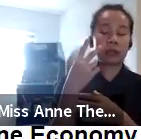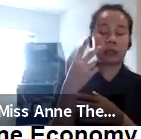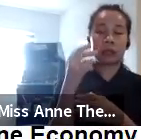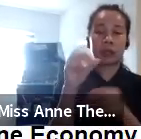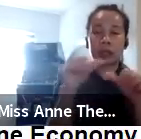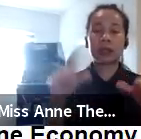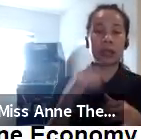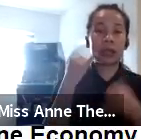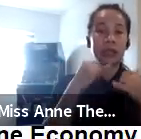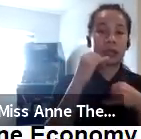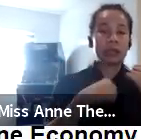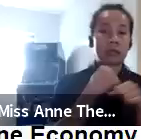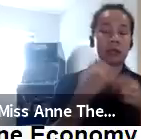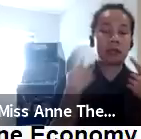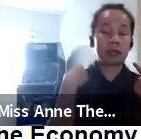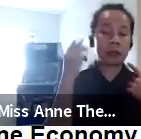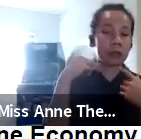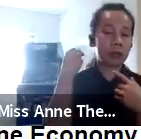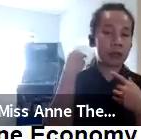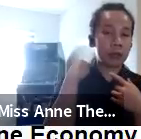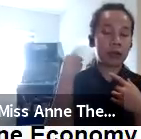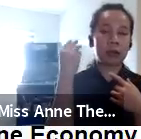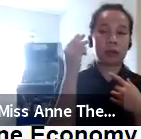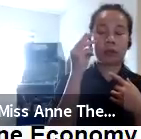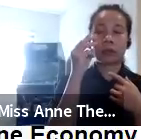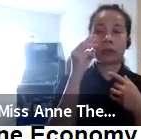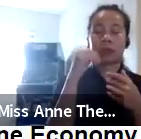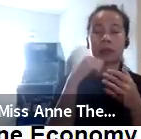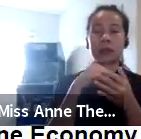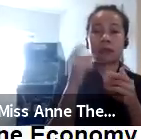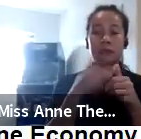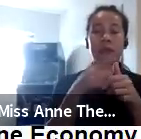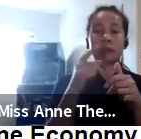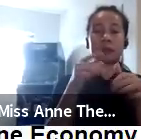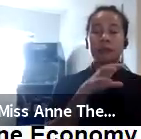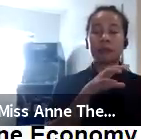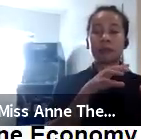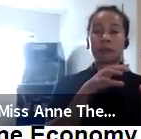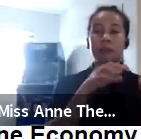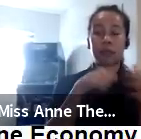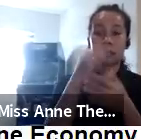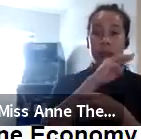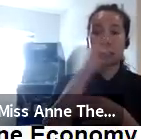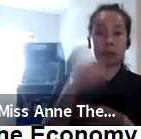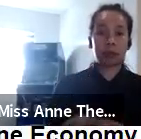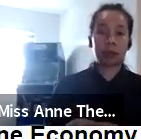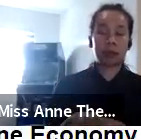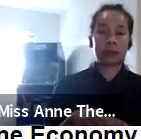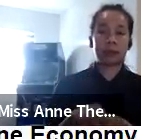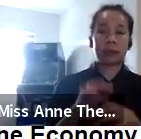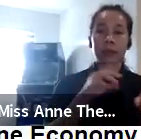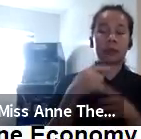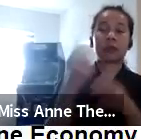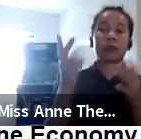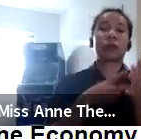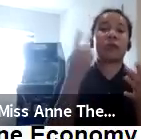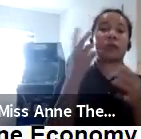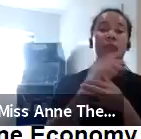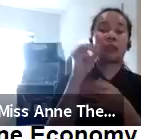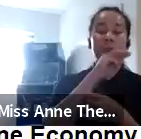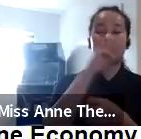had it in Mindanao. The first was done in Manila. We did it twice in Manila.